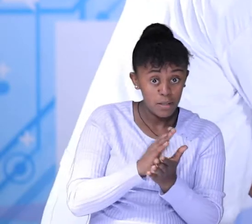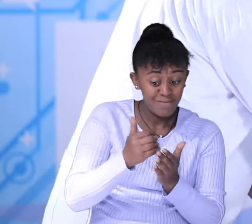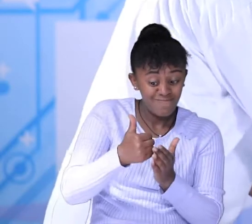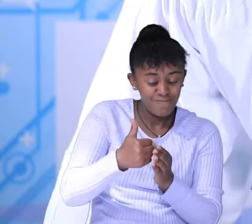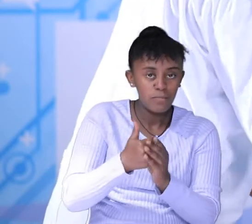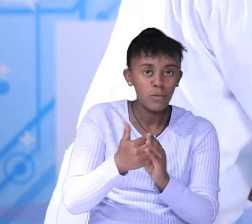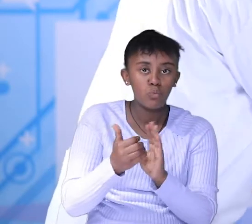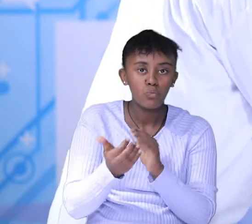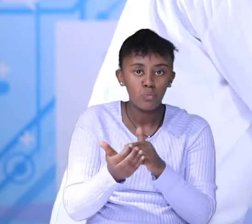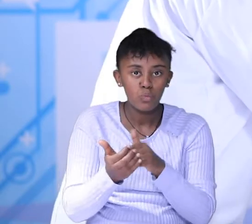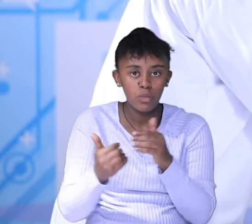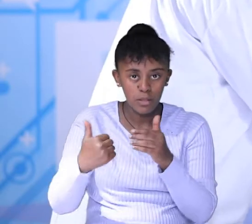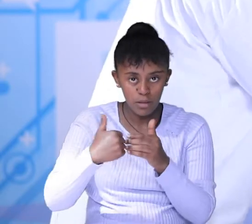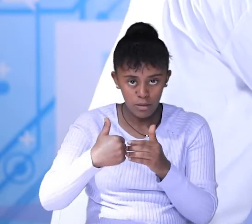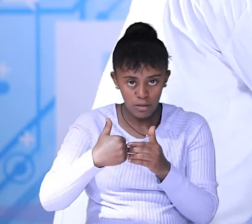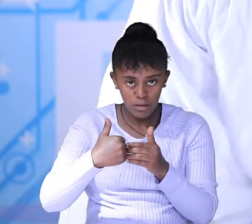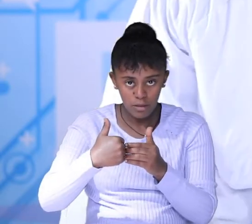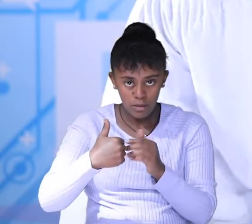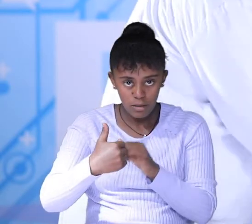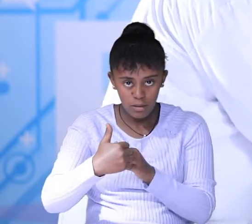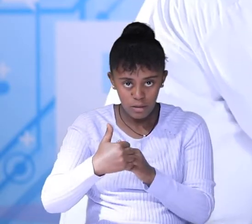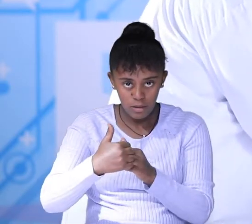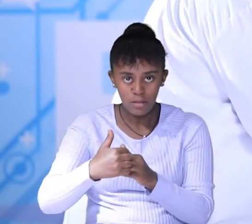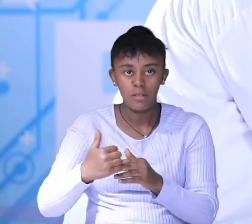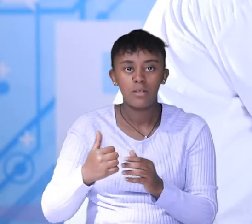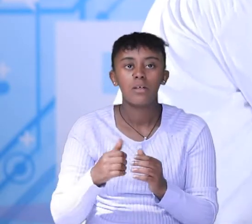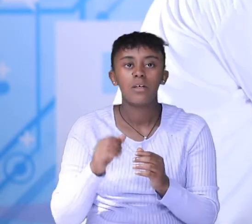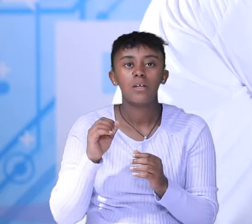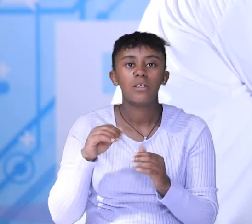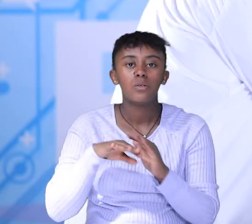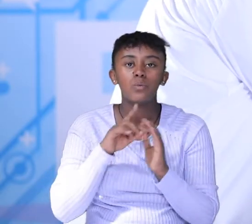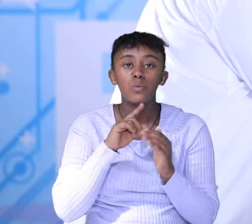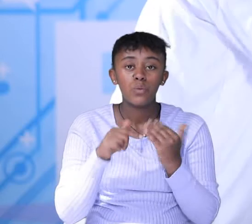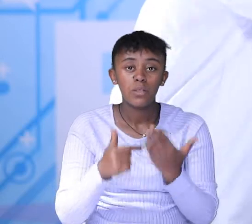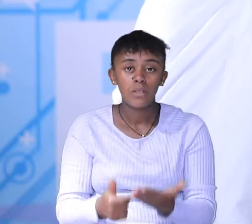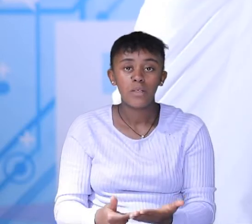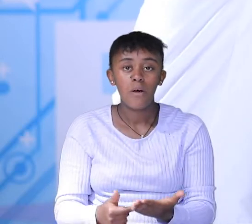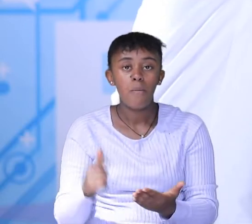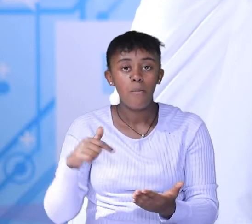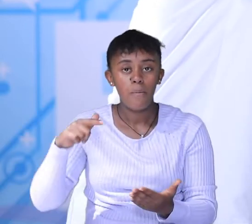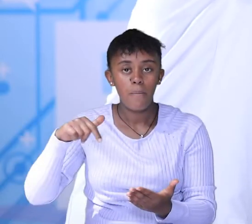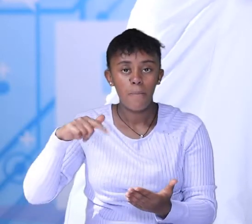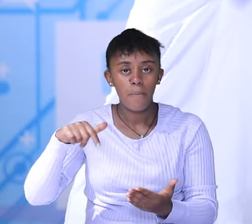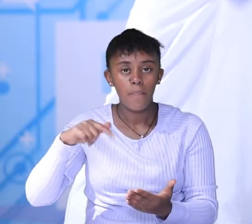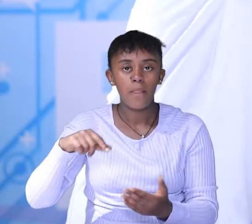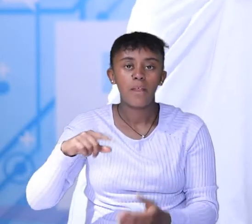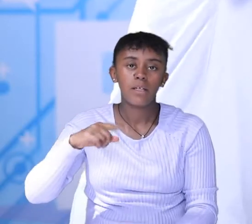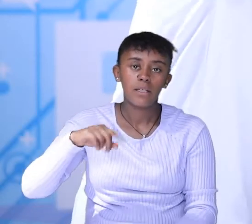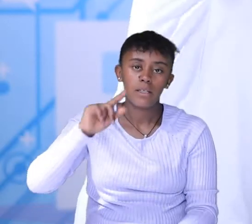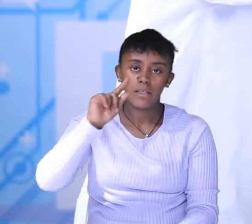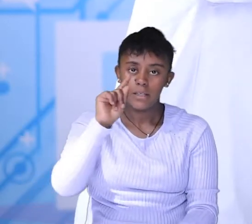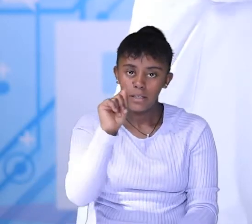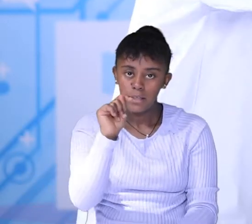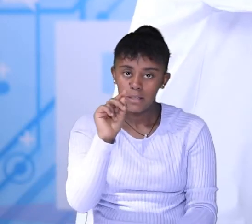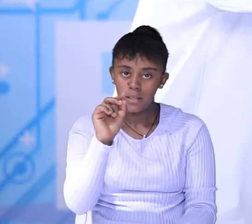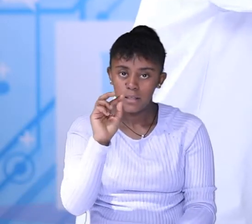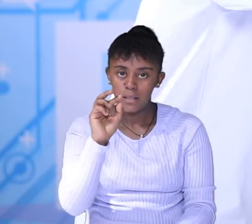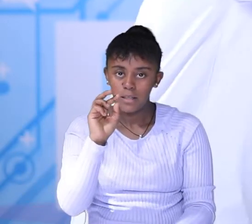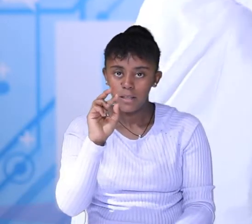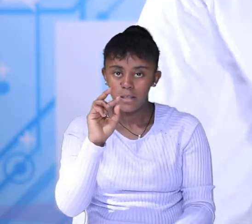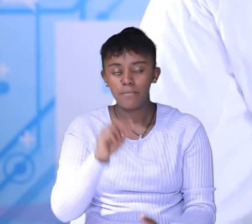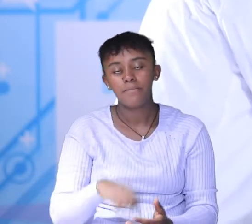So the net torque exerted on a current carrying loop can be determined using this equation. And we have a new